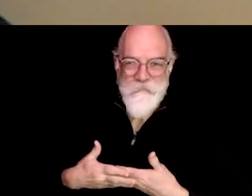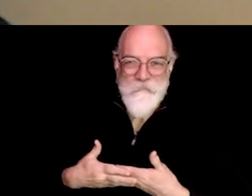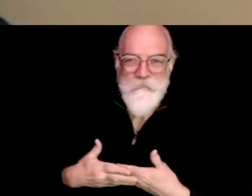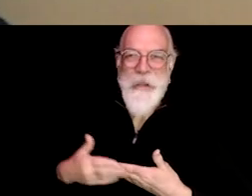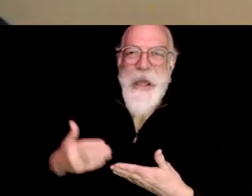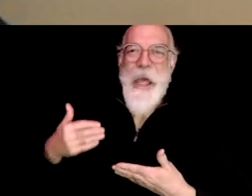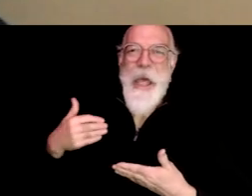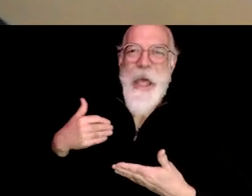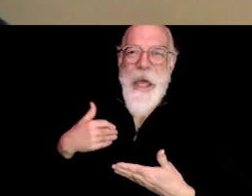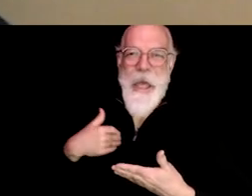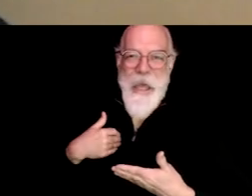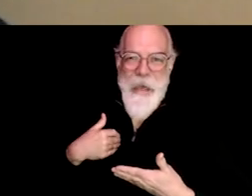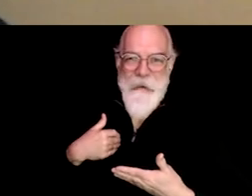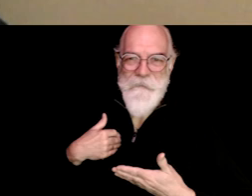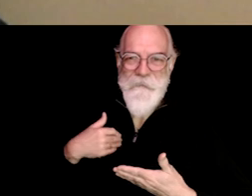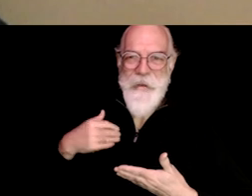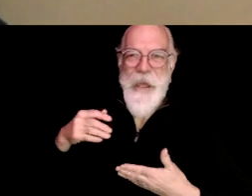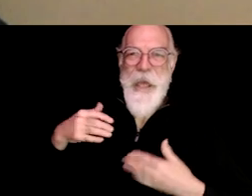as they study,